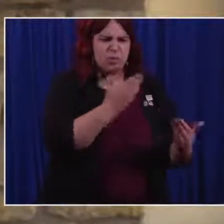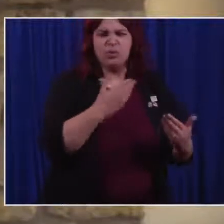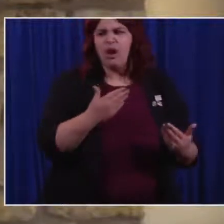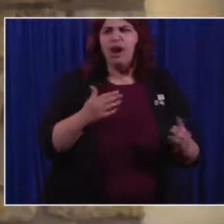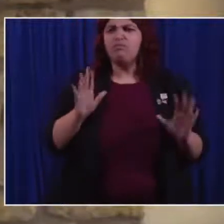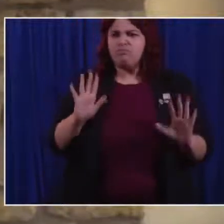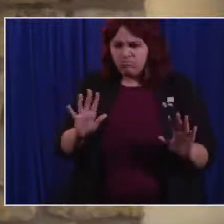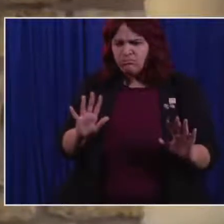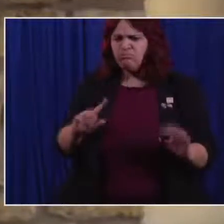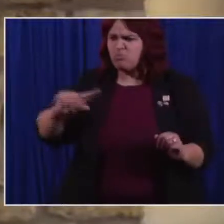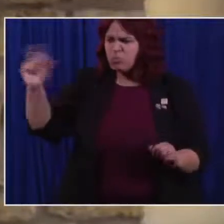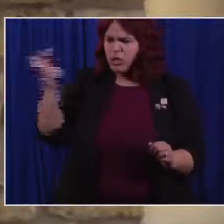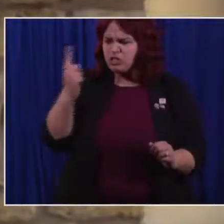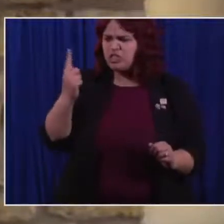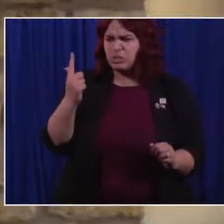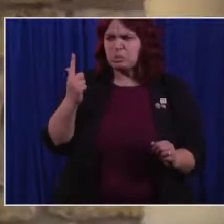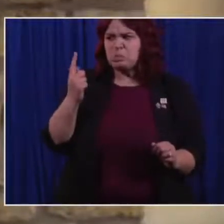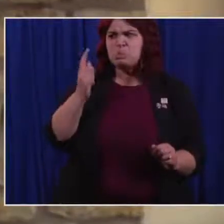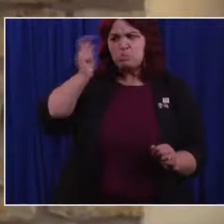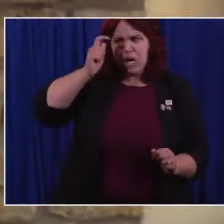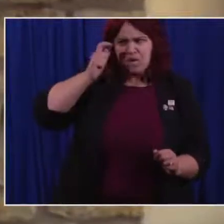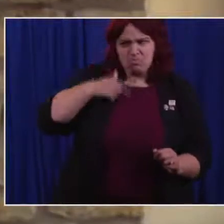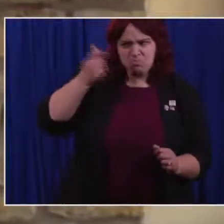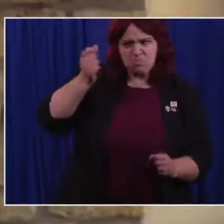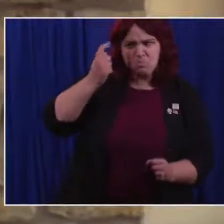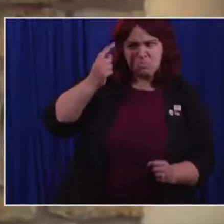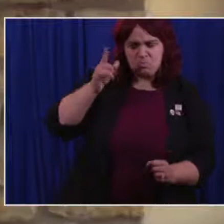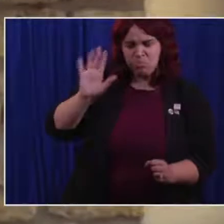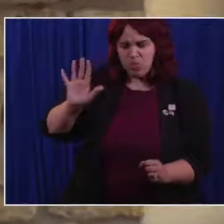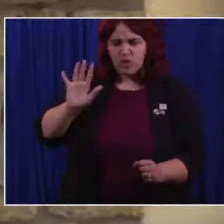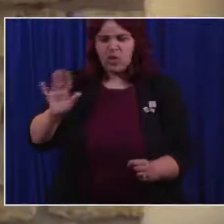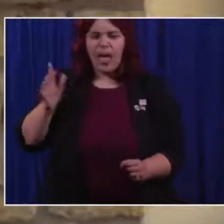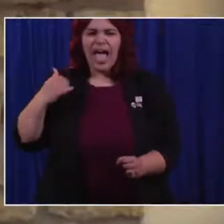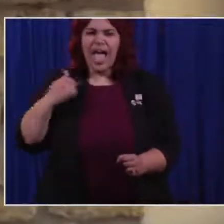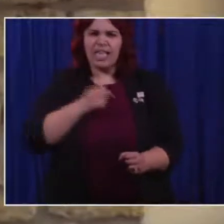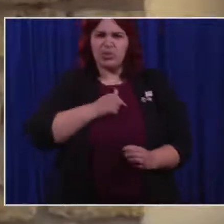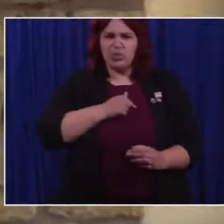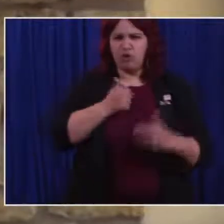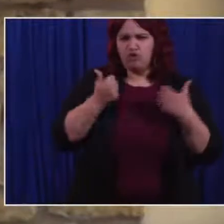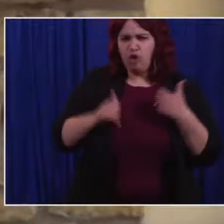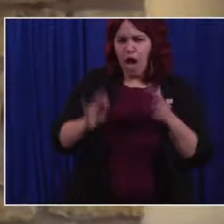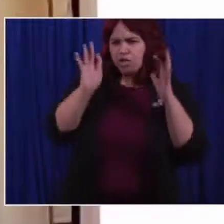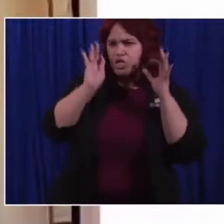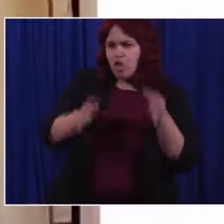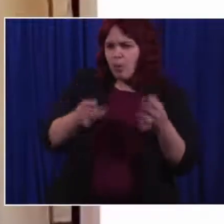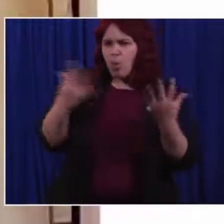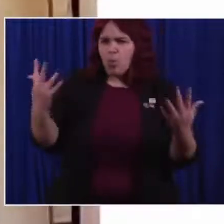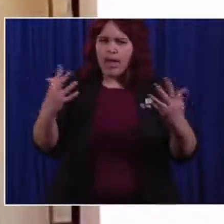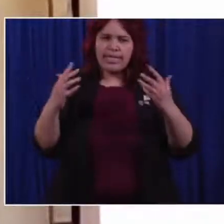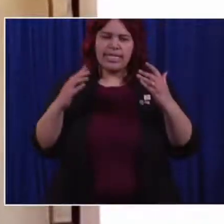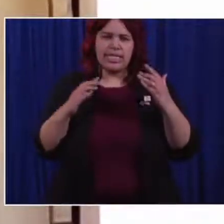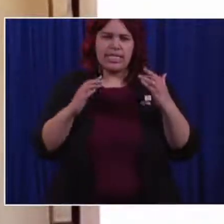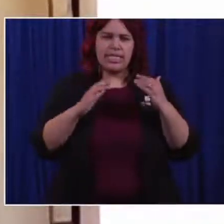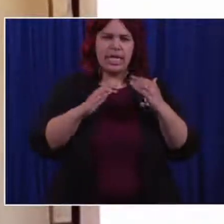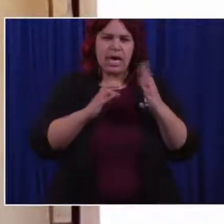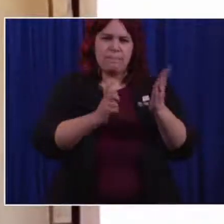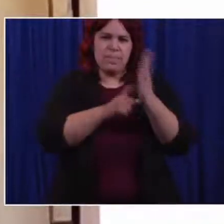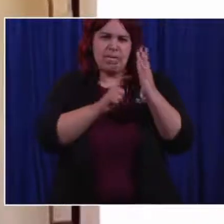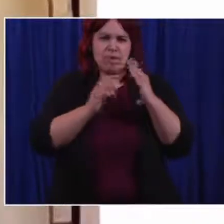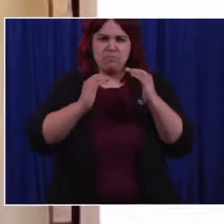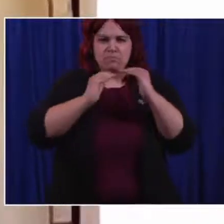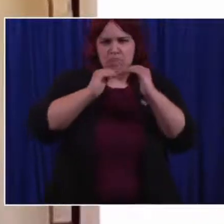question. And as we were looking at a threshold, I think we had a high degree of confidence in the threshold that we identified,